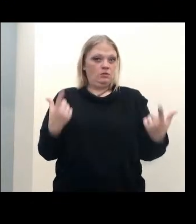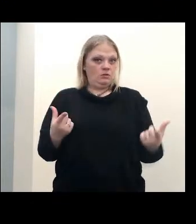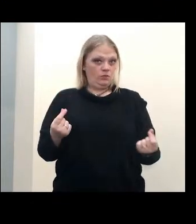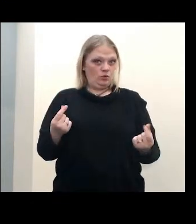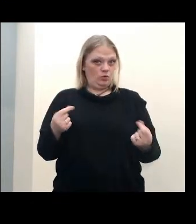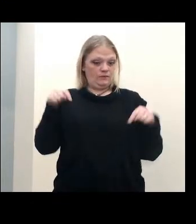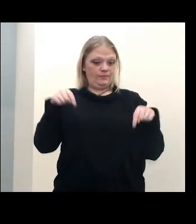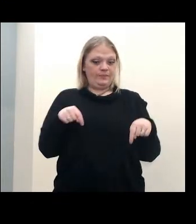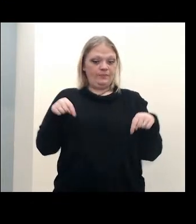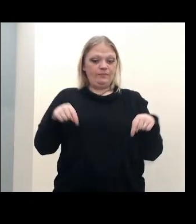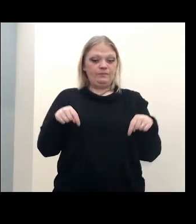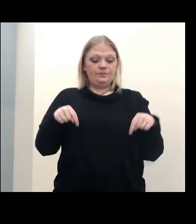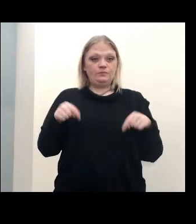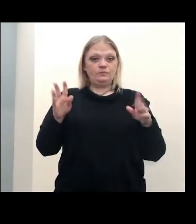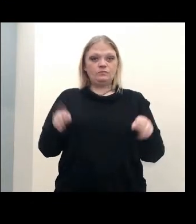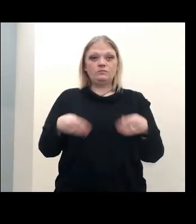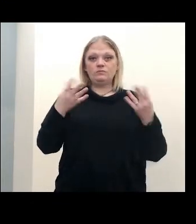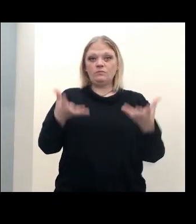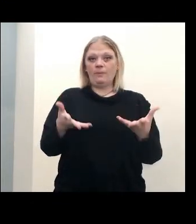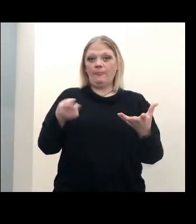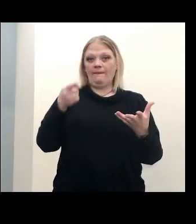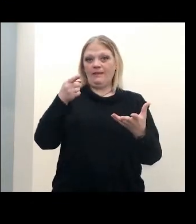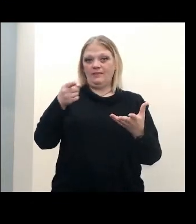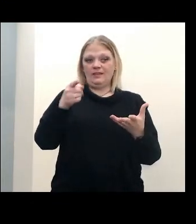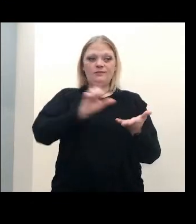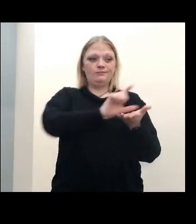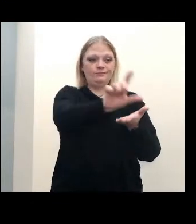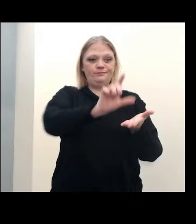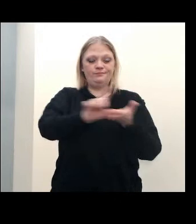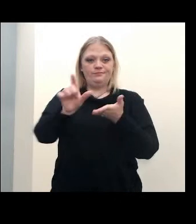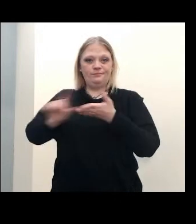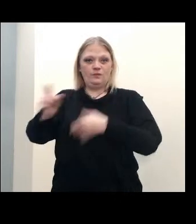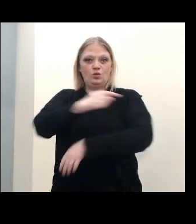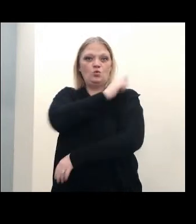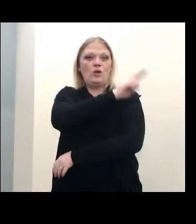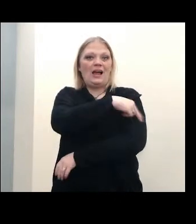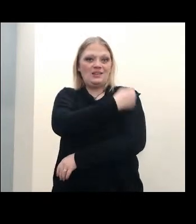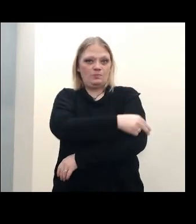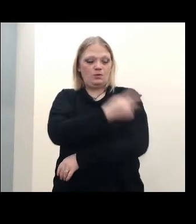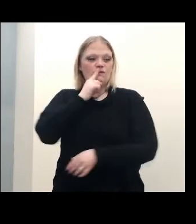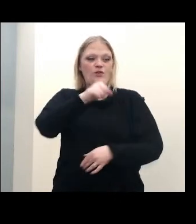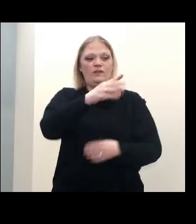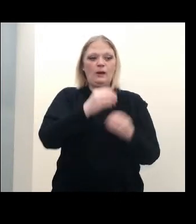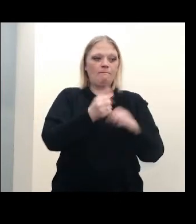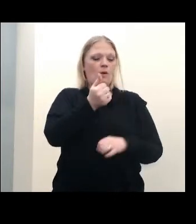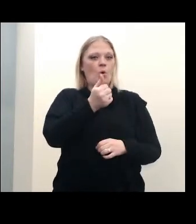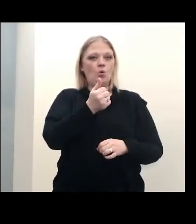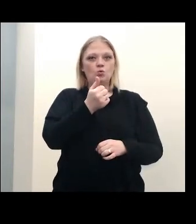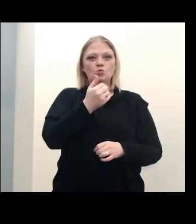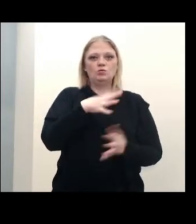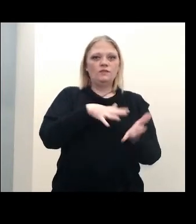Erie County is we are providing this allotment to hospitals for their most at-risk patients. So the hospitals will